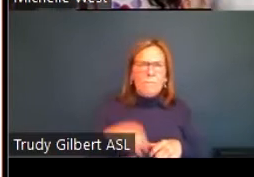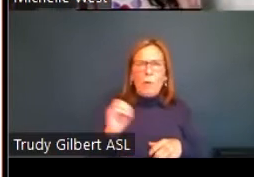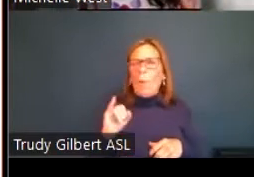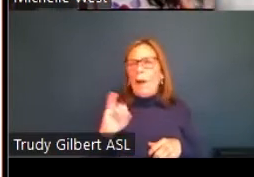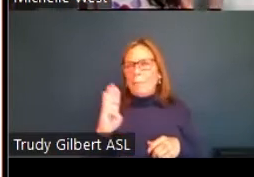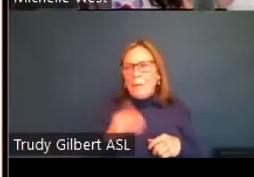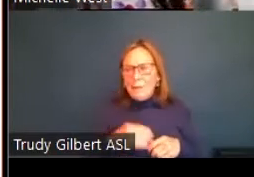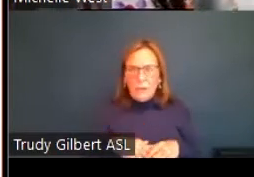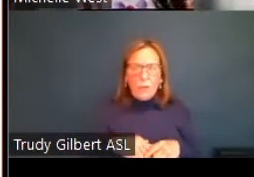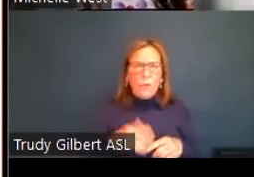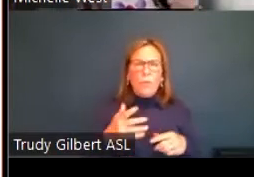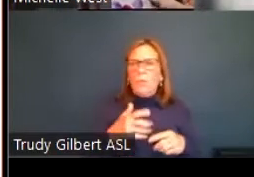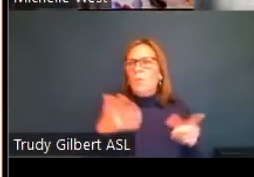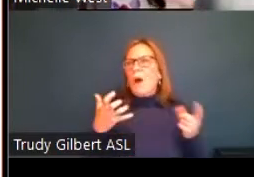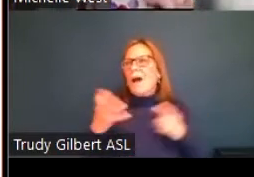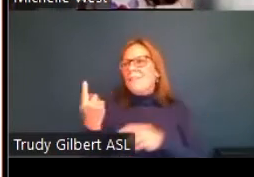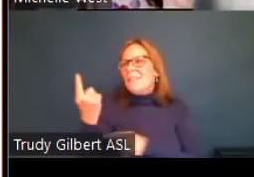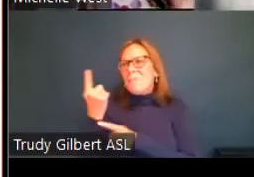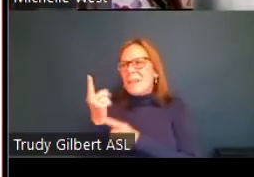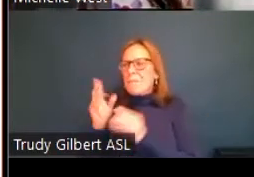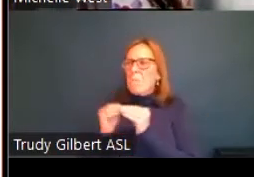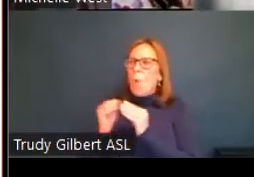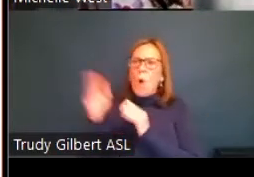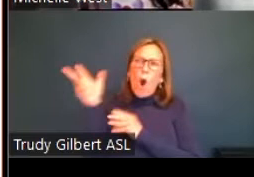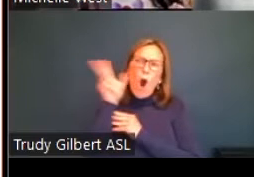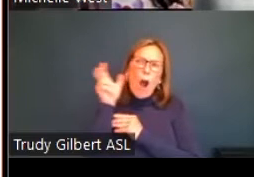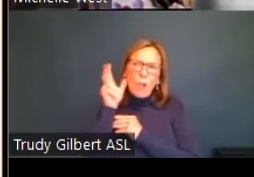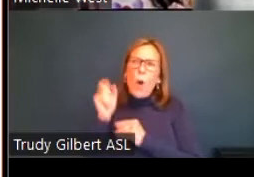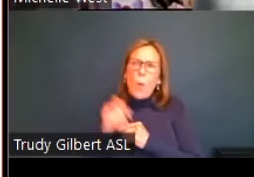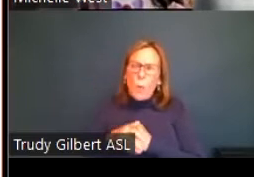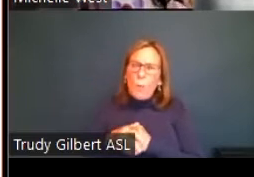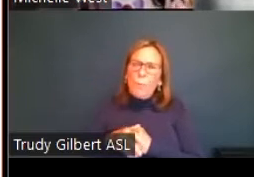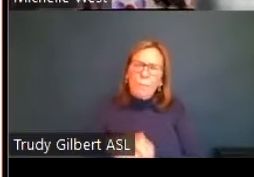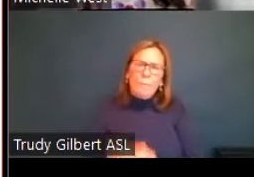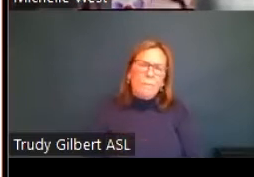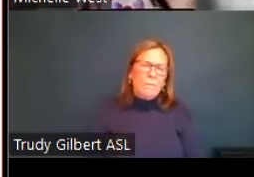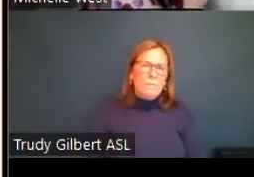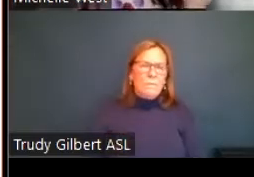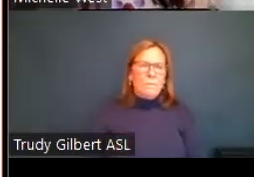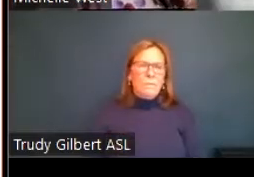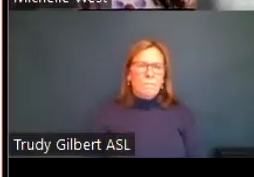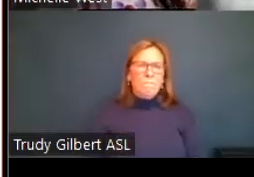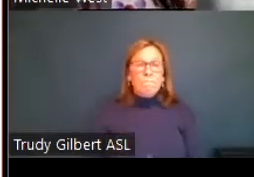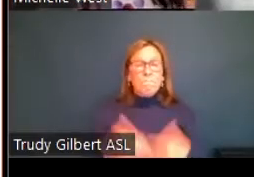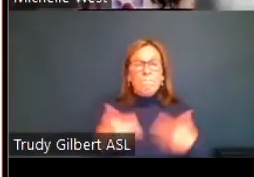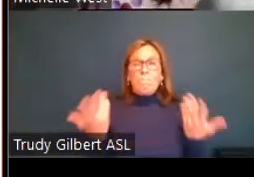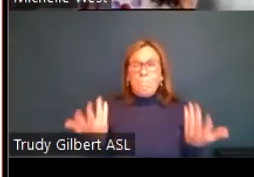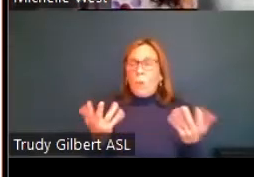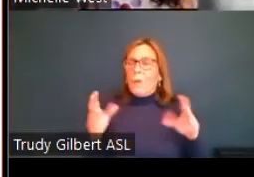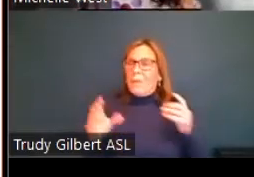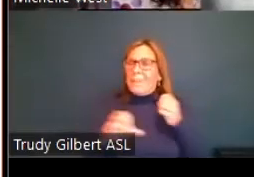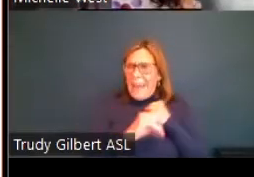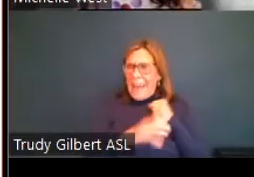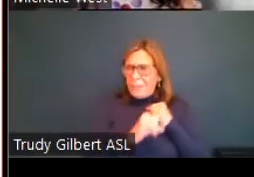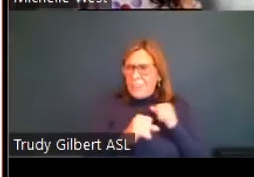You'd want to do something more audio. So that's the kind of thing that we need to look at. But also with advertising, is print really